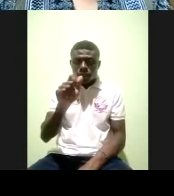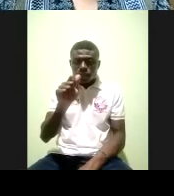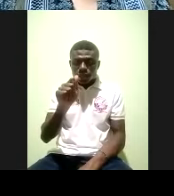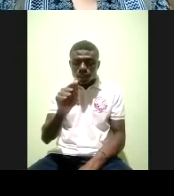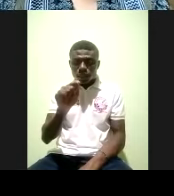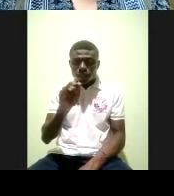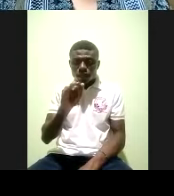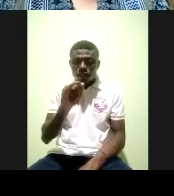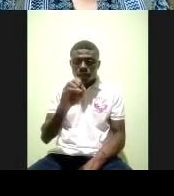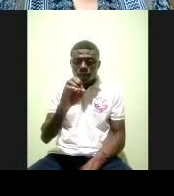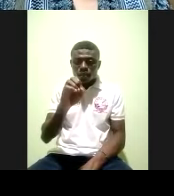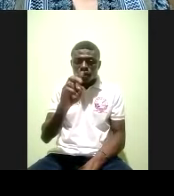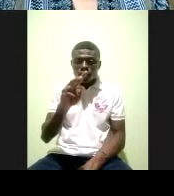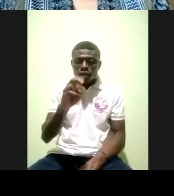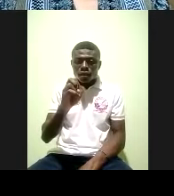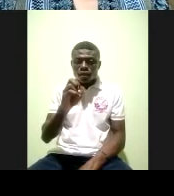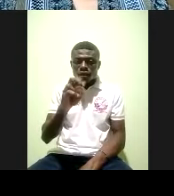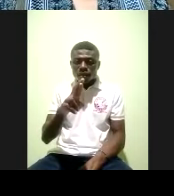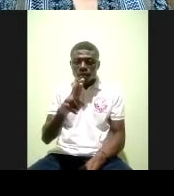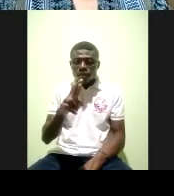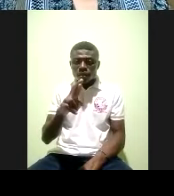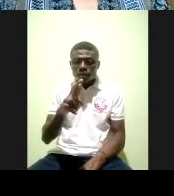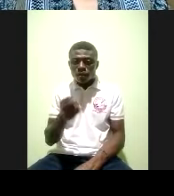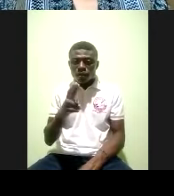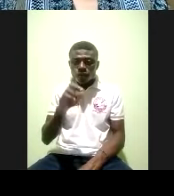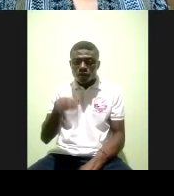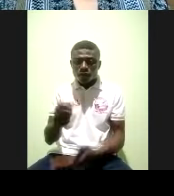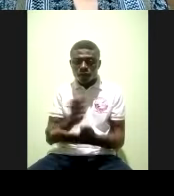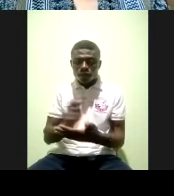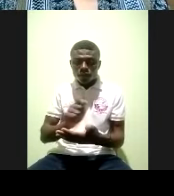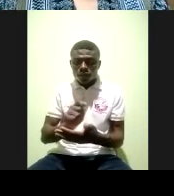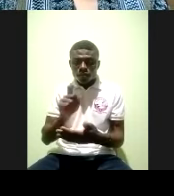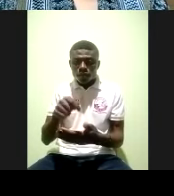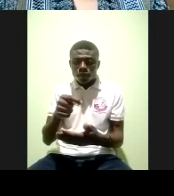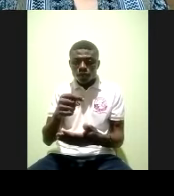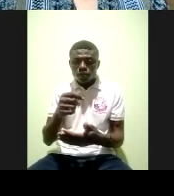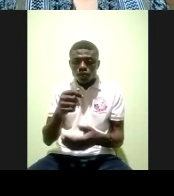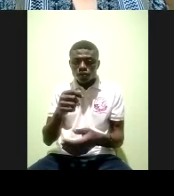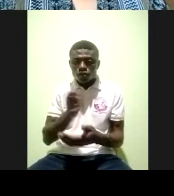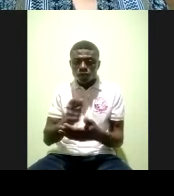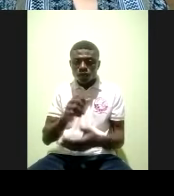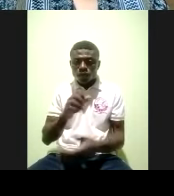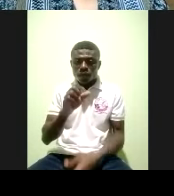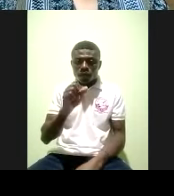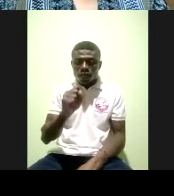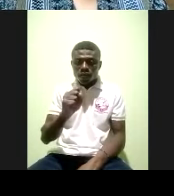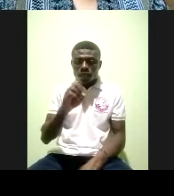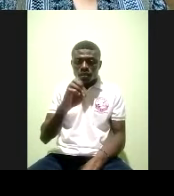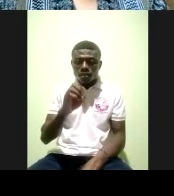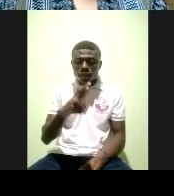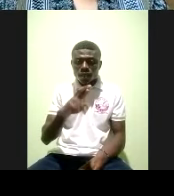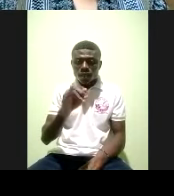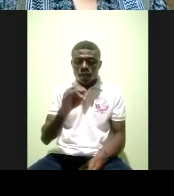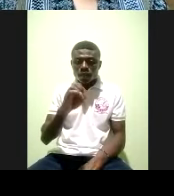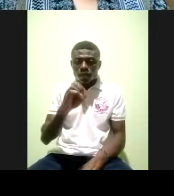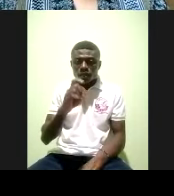S-T-A-I-E-R-S, as stairs, or there could be S-A-I-R-S because they are not hearing the sound